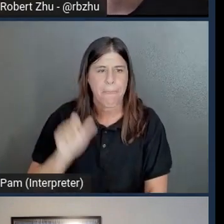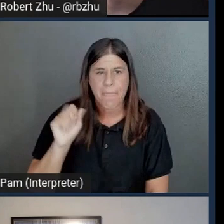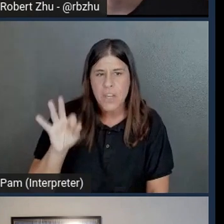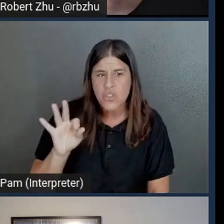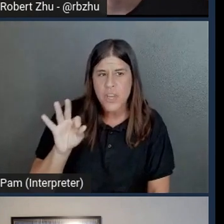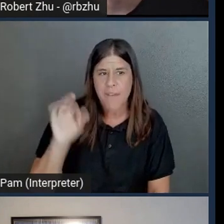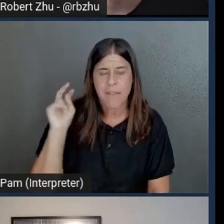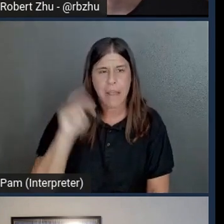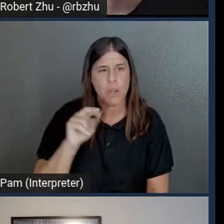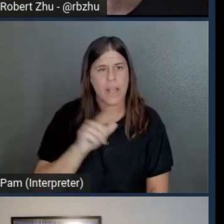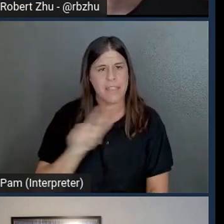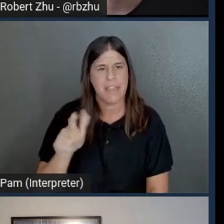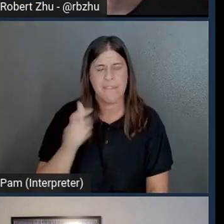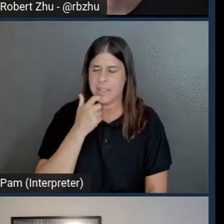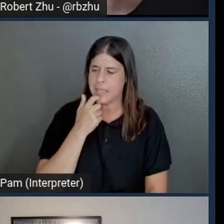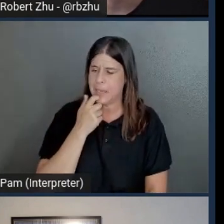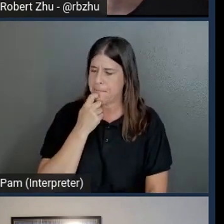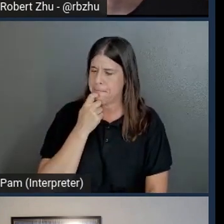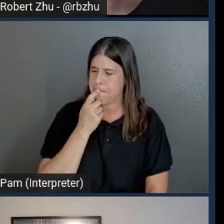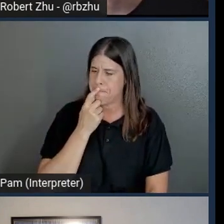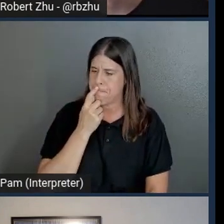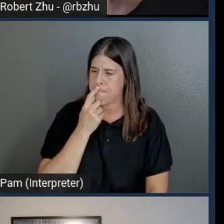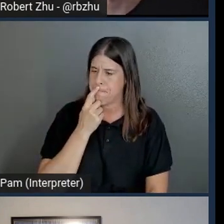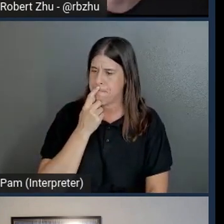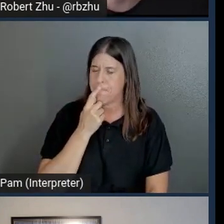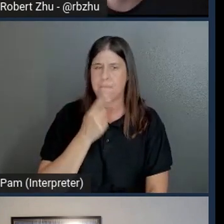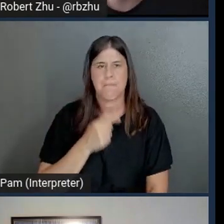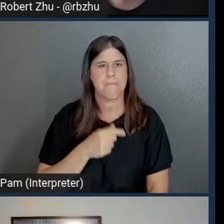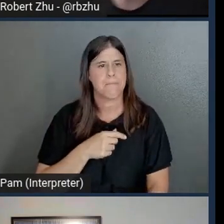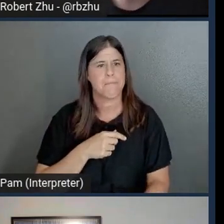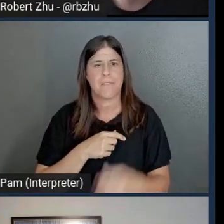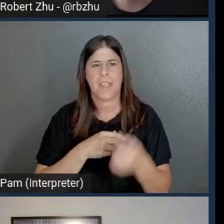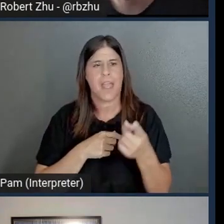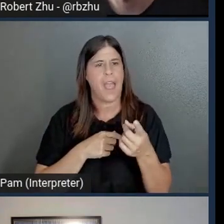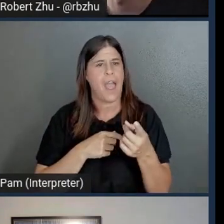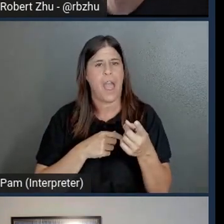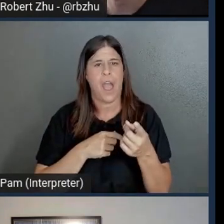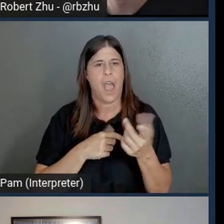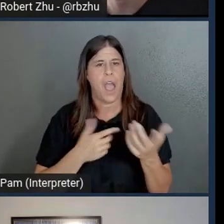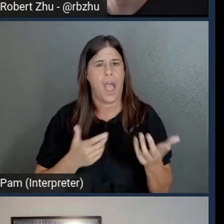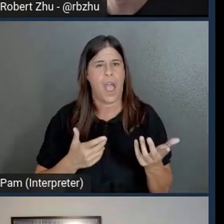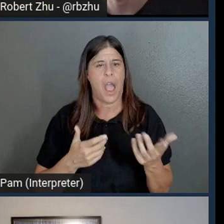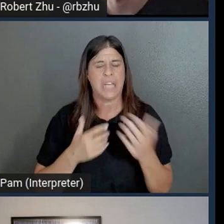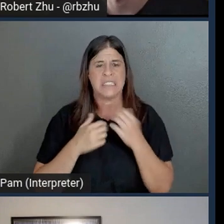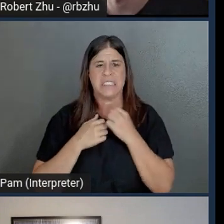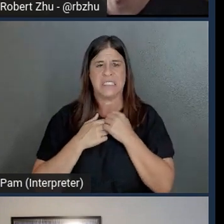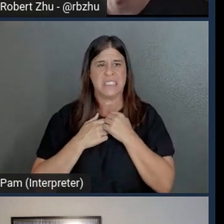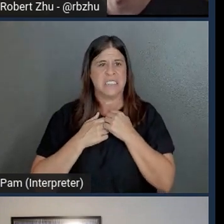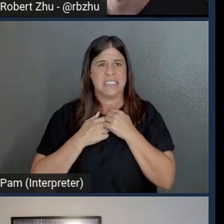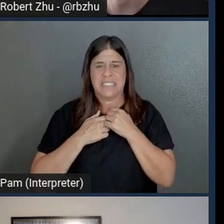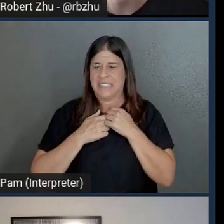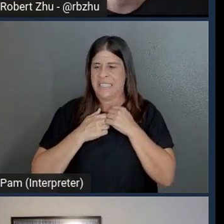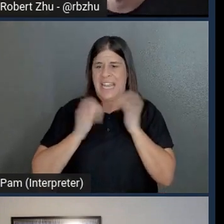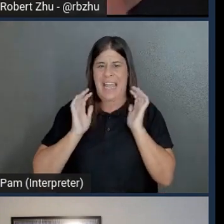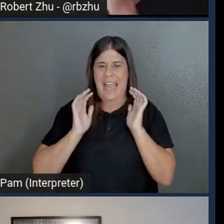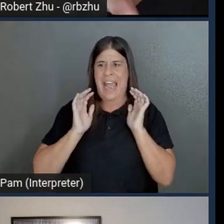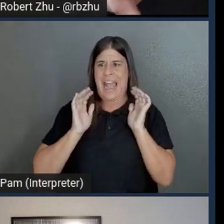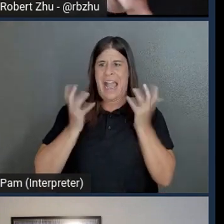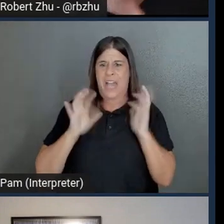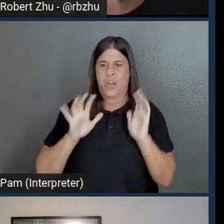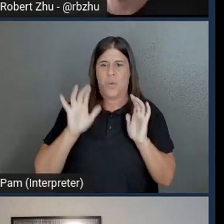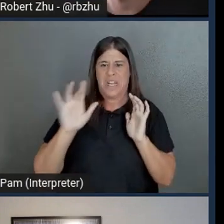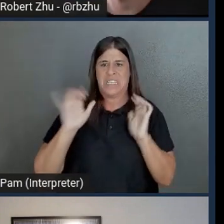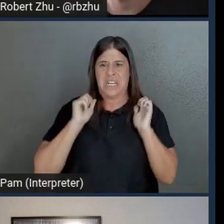look and say, once I had one of those in production, I would be unbelievably reluctant to make even the slightest change to it,